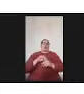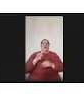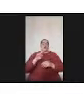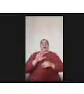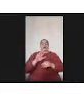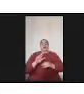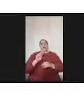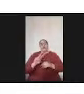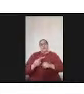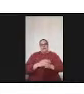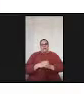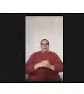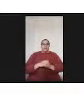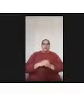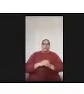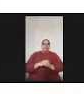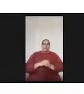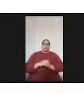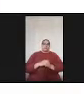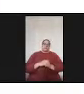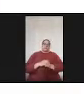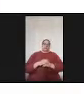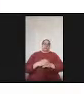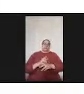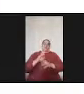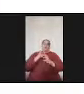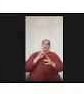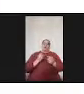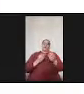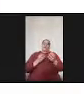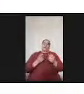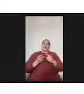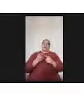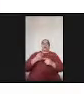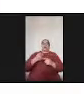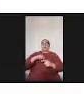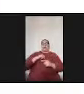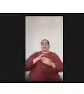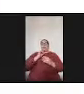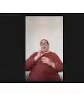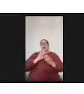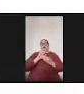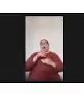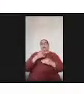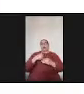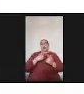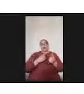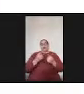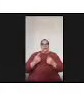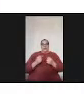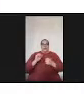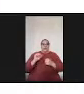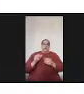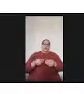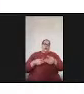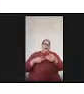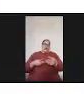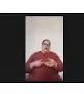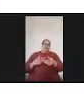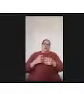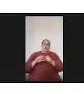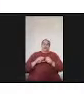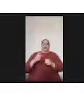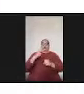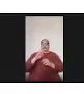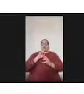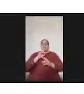November. And then report feedback from us after we have scrutinized the document or stage 2 report is